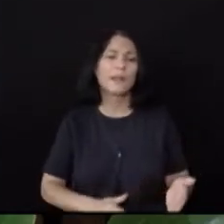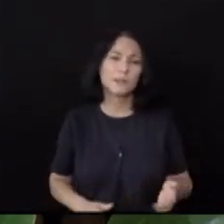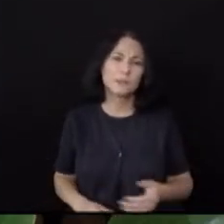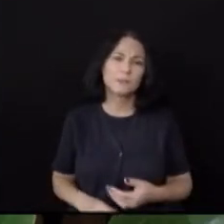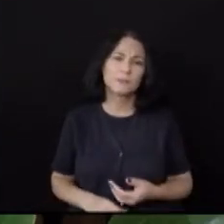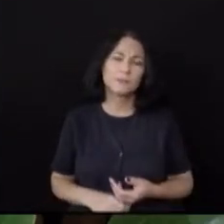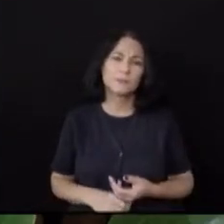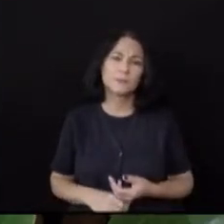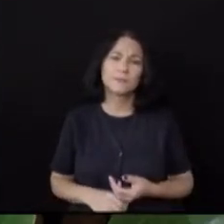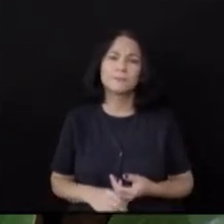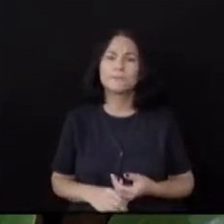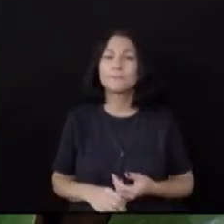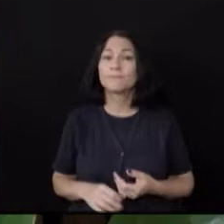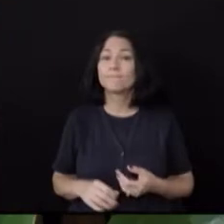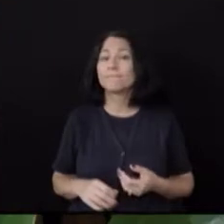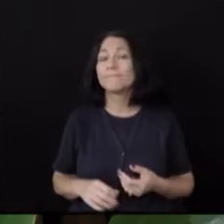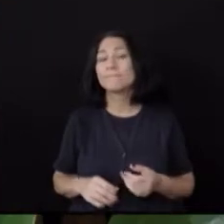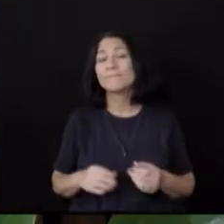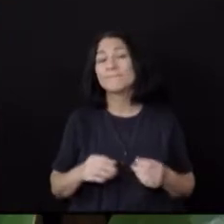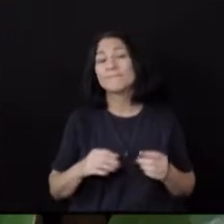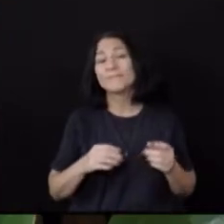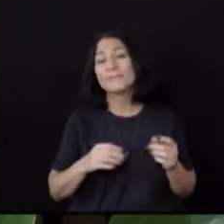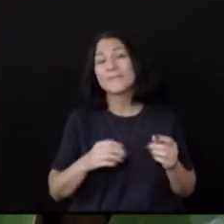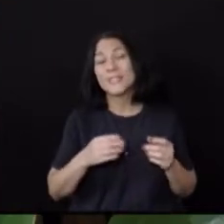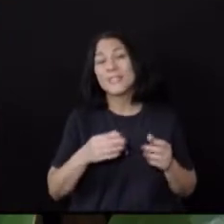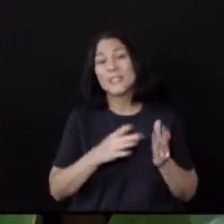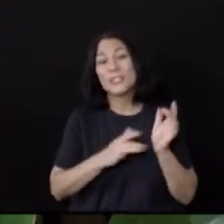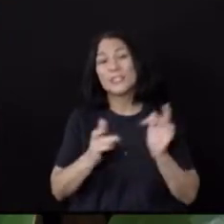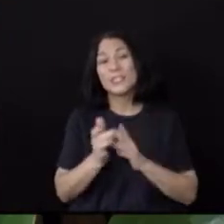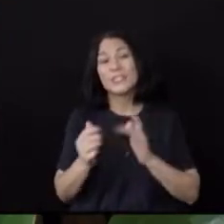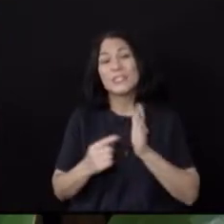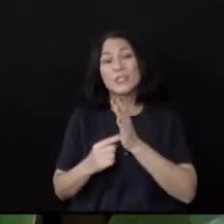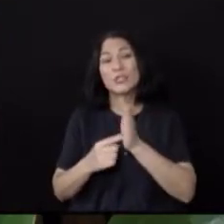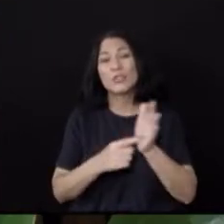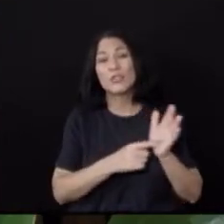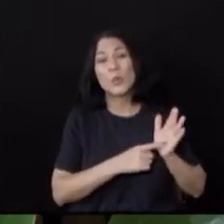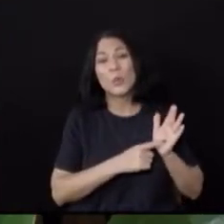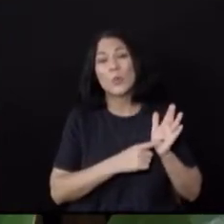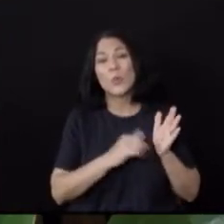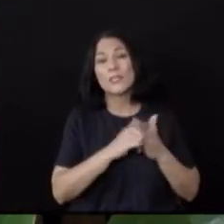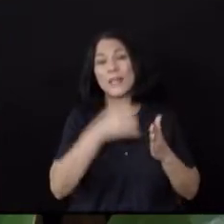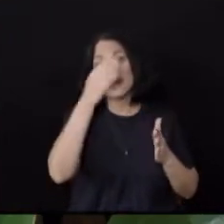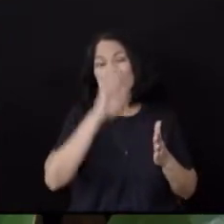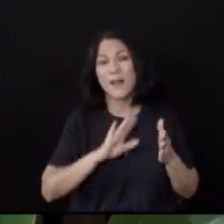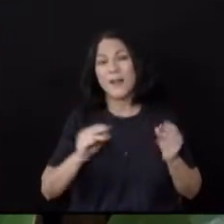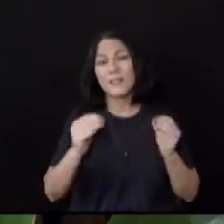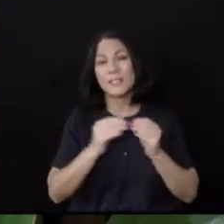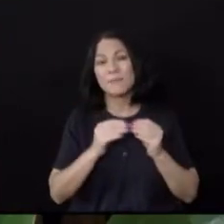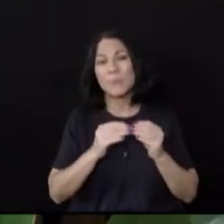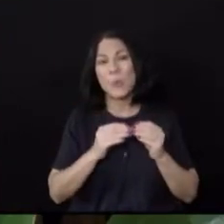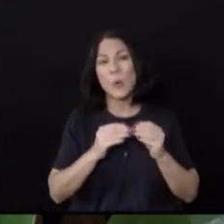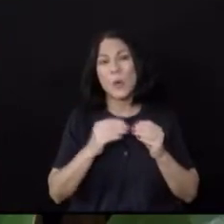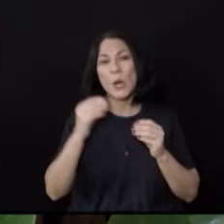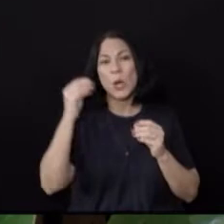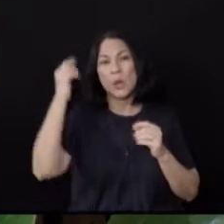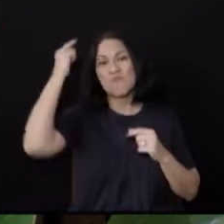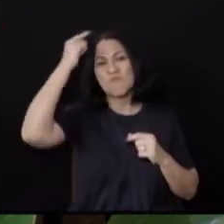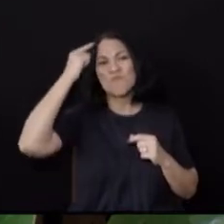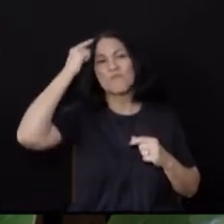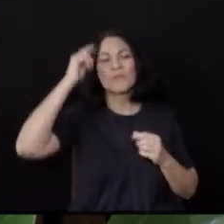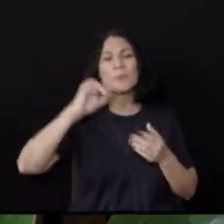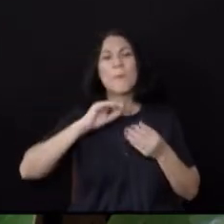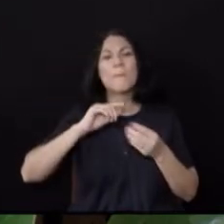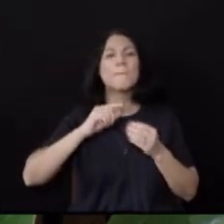Well, lucky for us that Jesus shows us that God is far more concerned with justice, which in